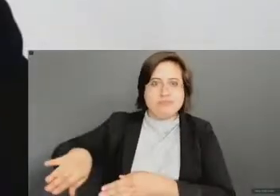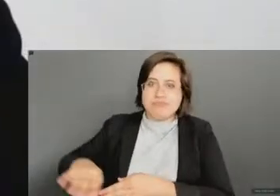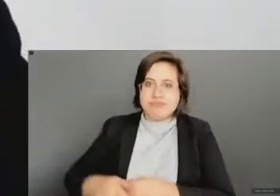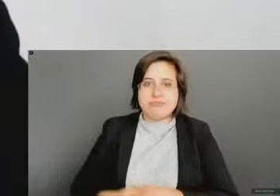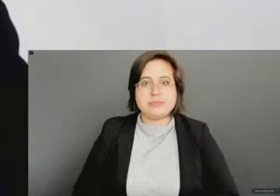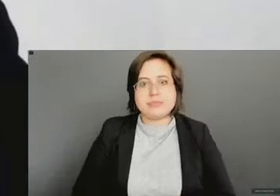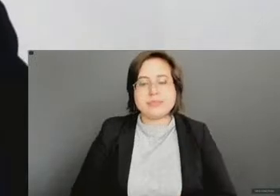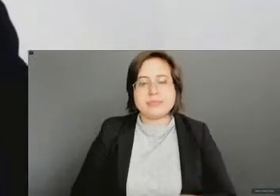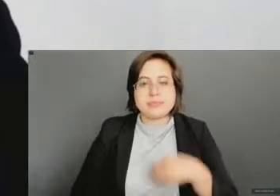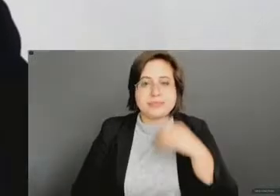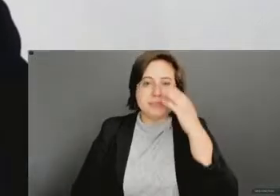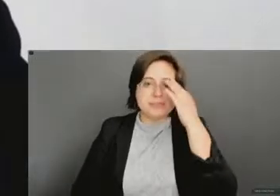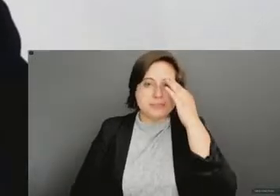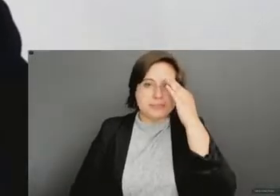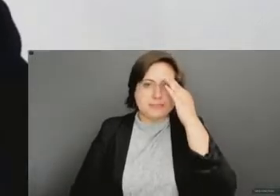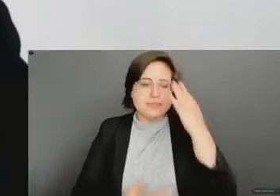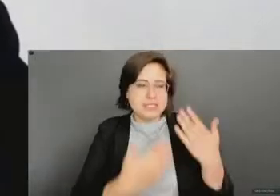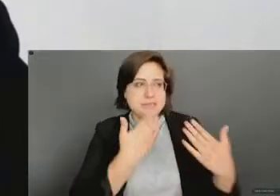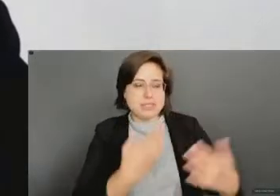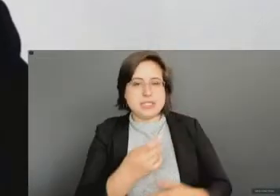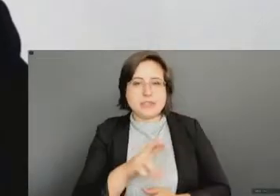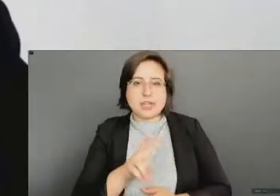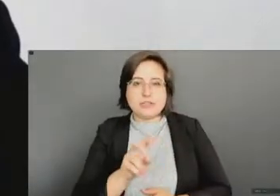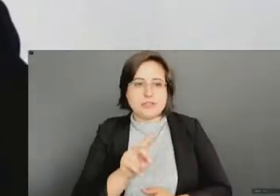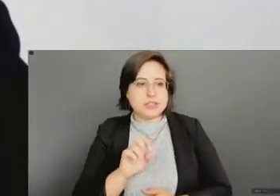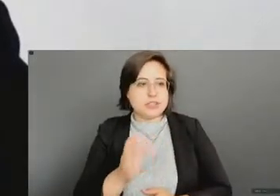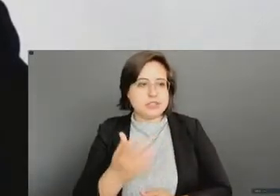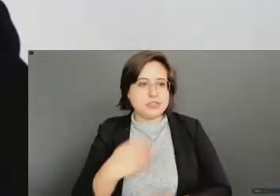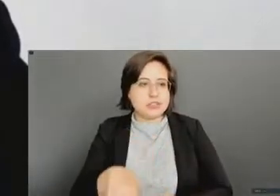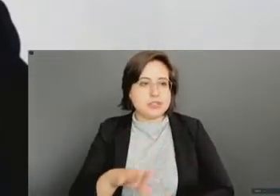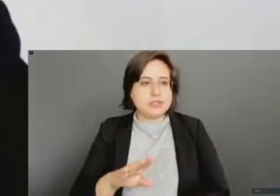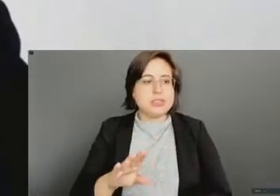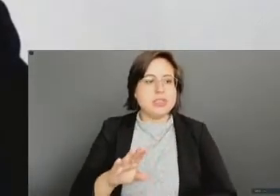Dr. Venters. Mr. Joseph.